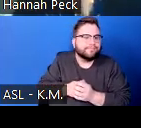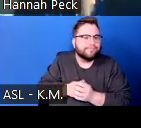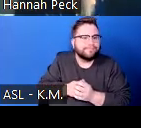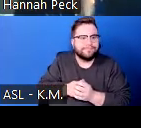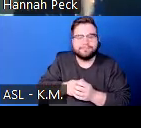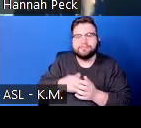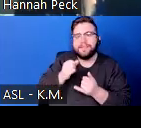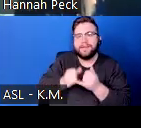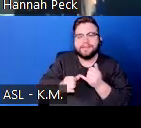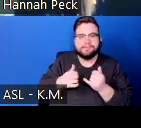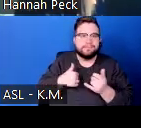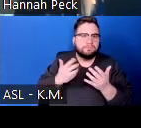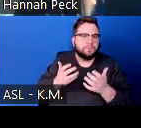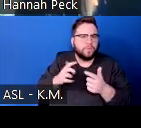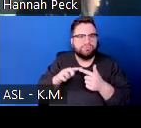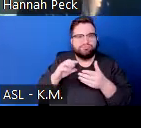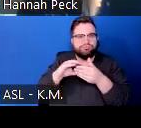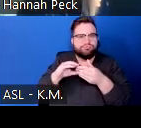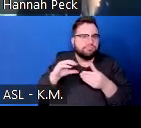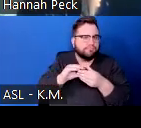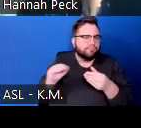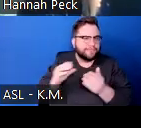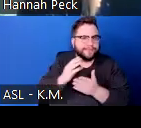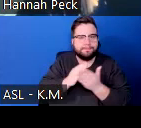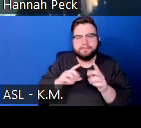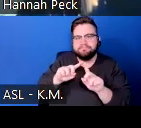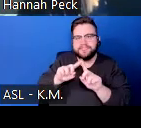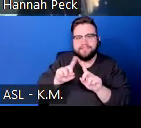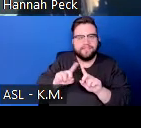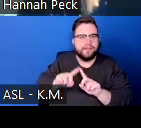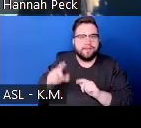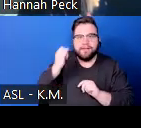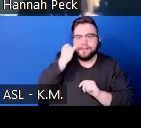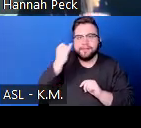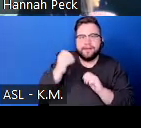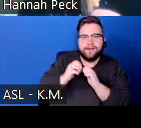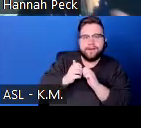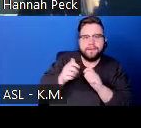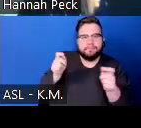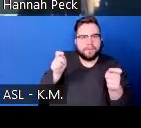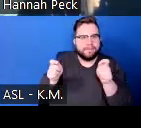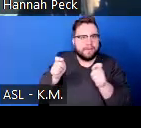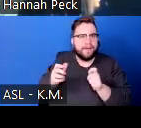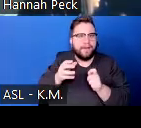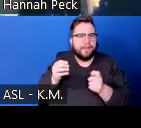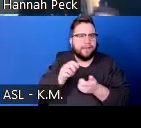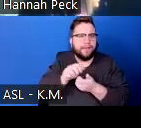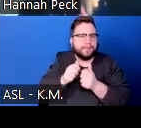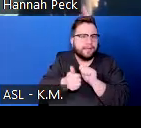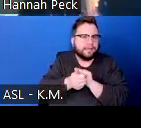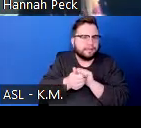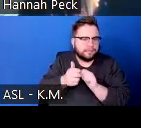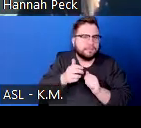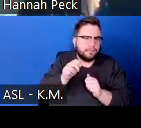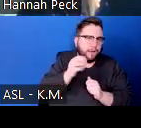Lastly, I just want to leave you with some different ideas of ways to accommodate and modify both in the home and community as well